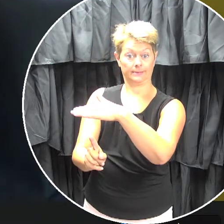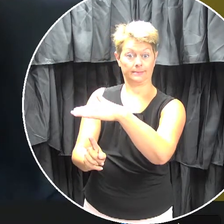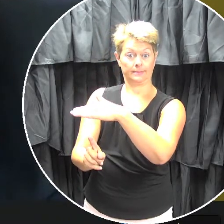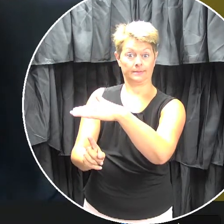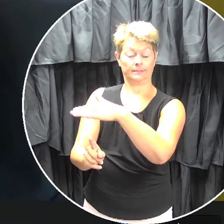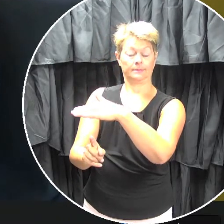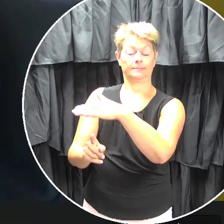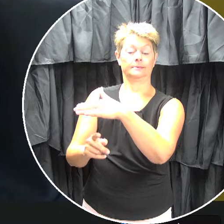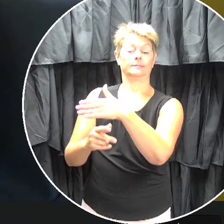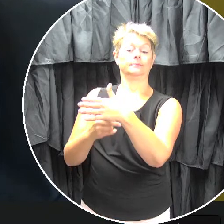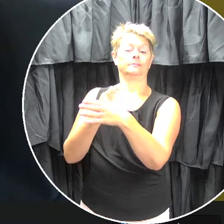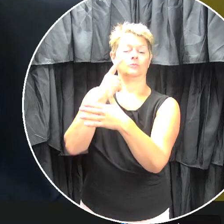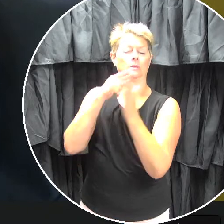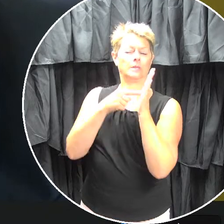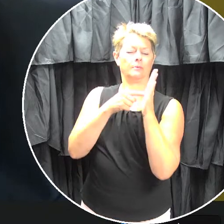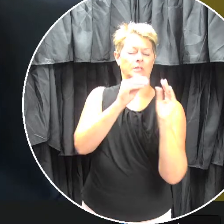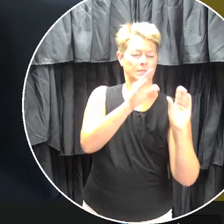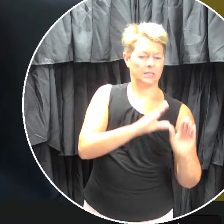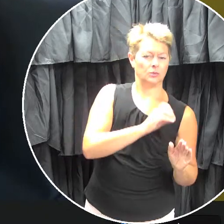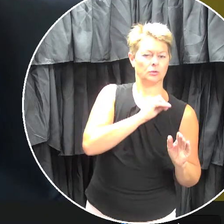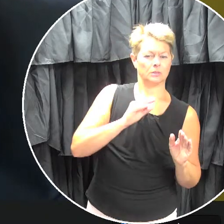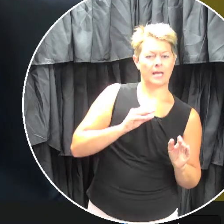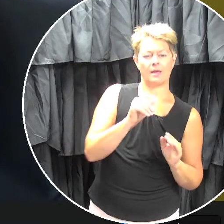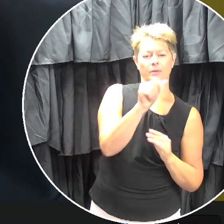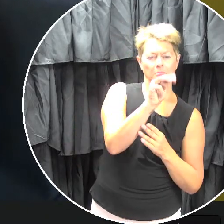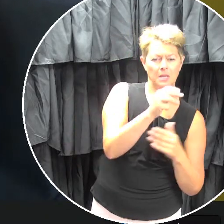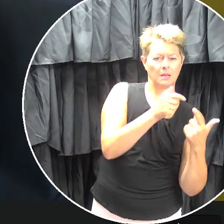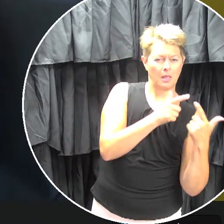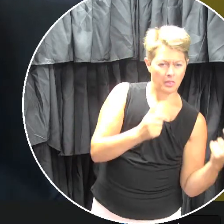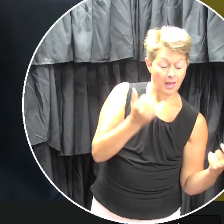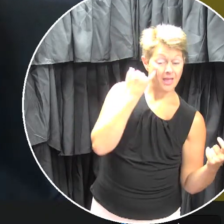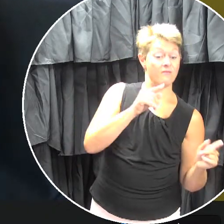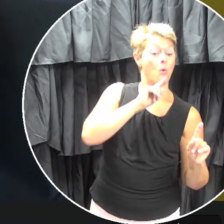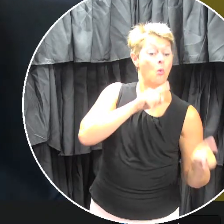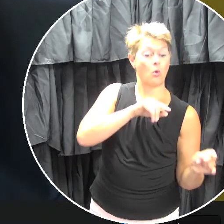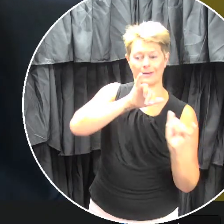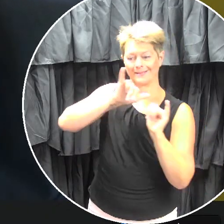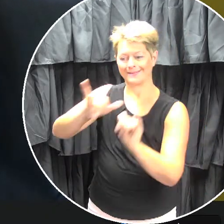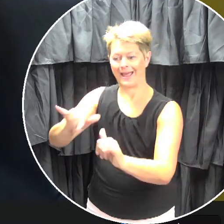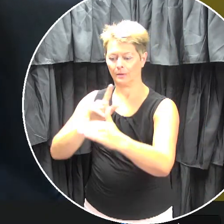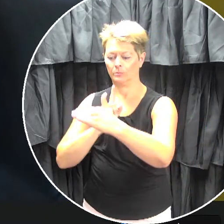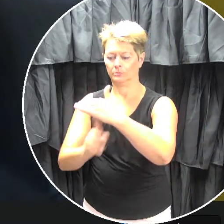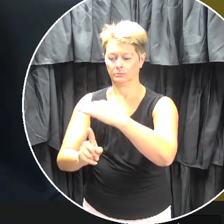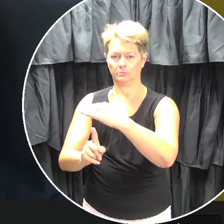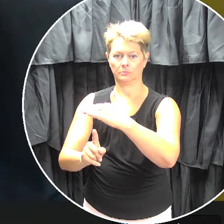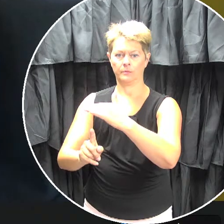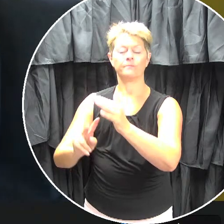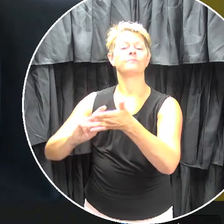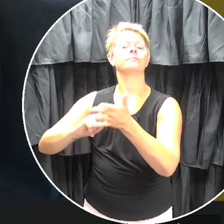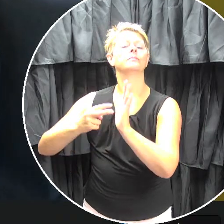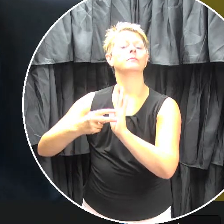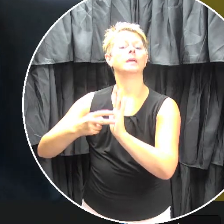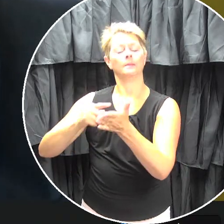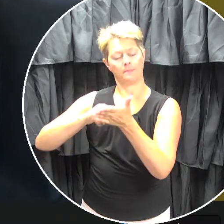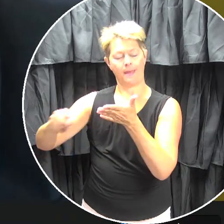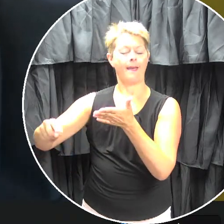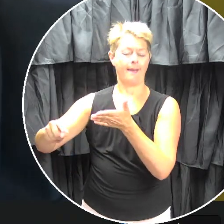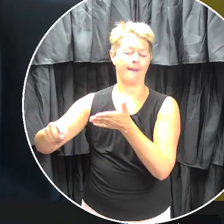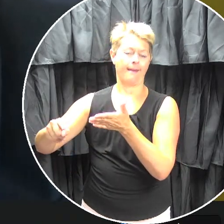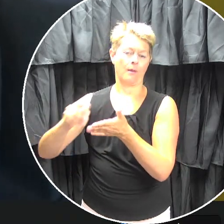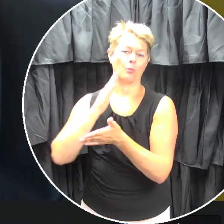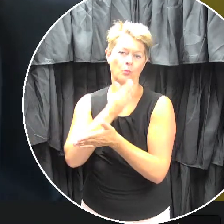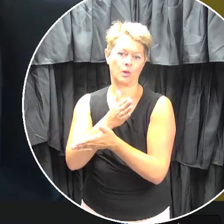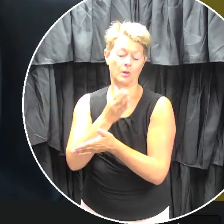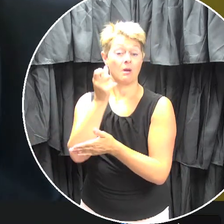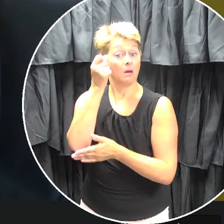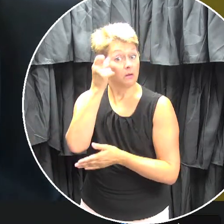member as per an order, and then there's provisions for that for paid leave.